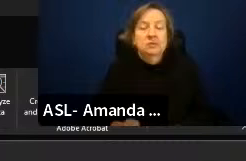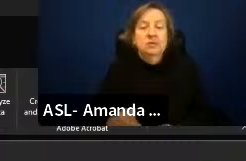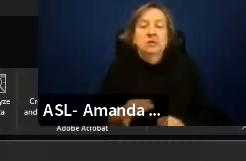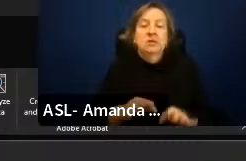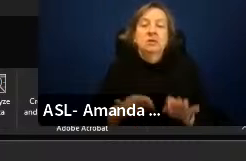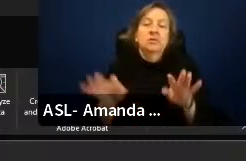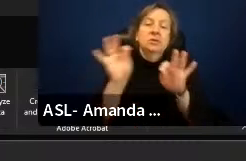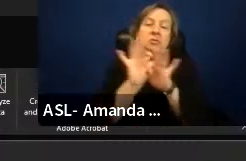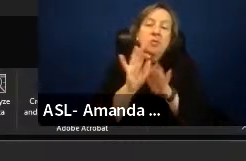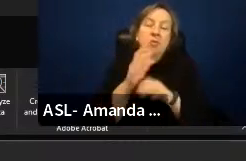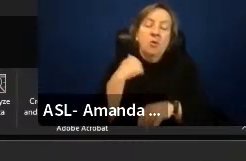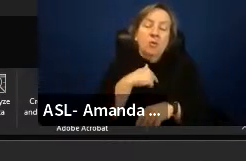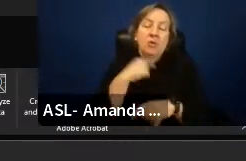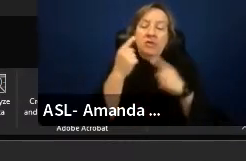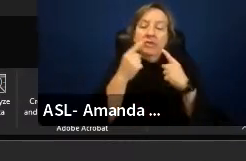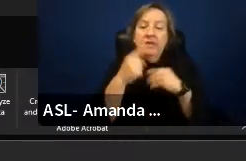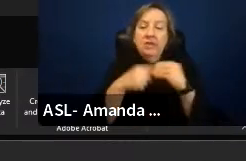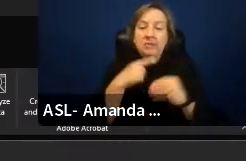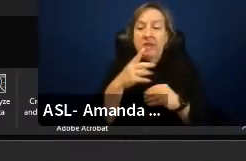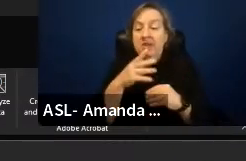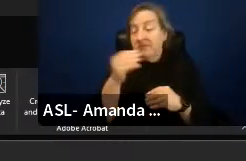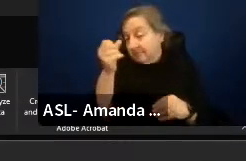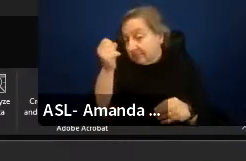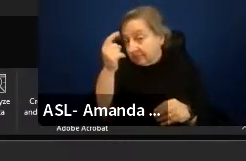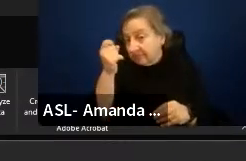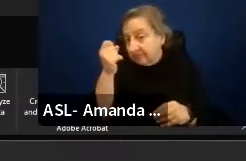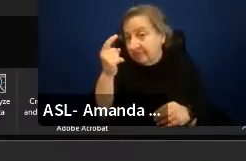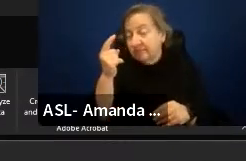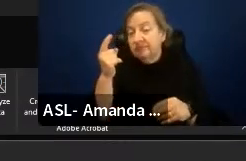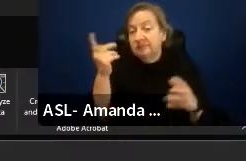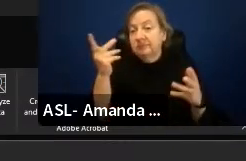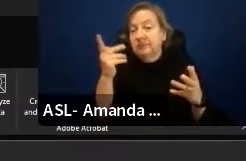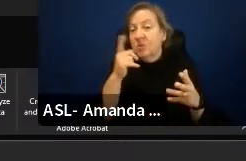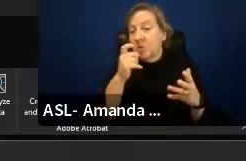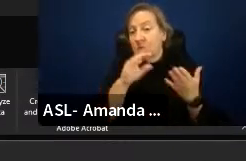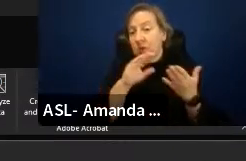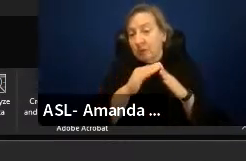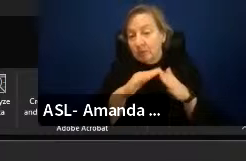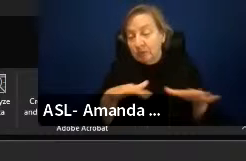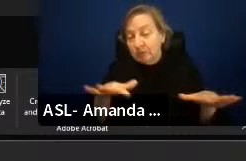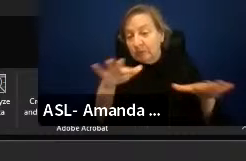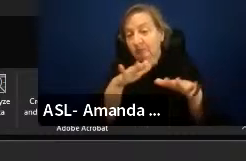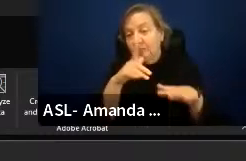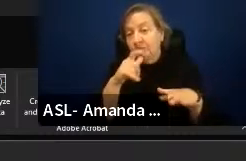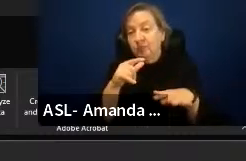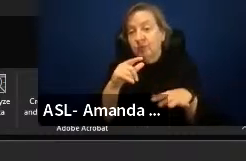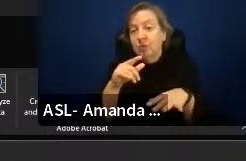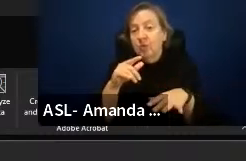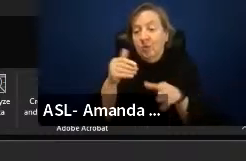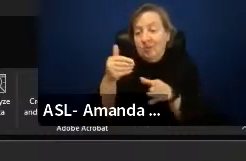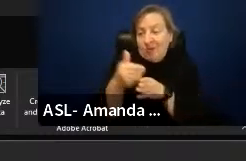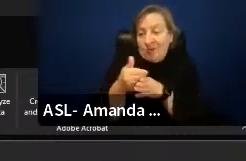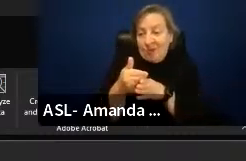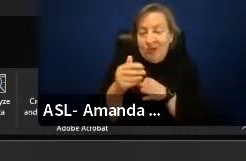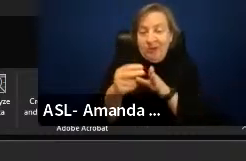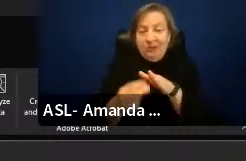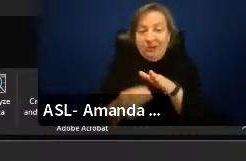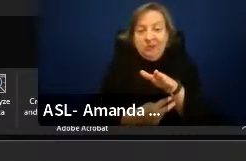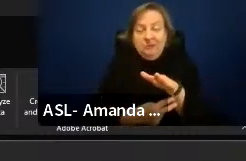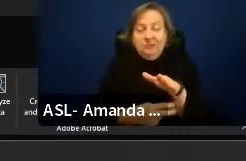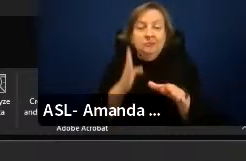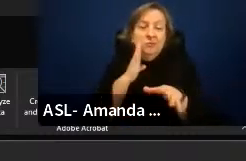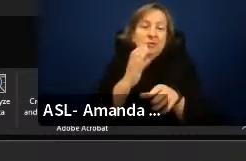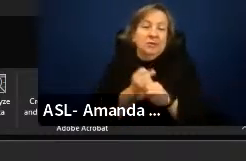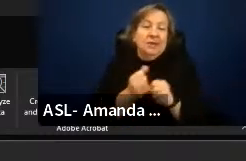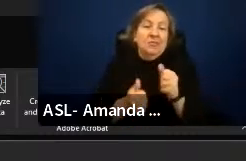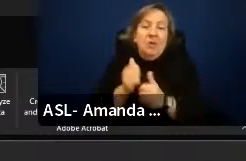think about and also understanding, you know, those communities that are geographically close to the bridge are getting the most